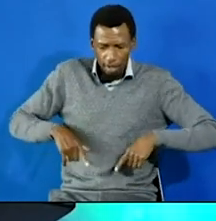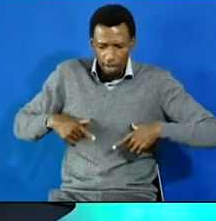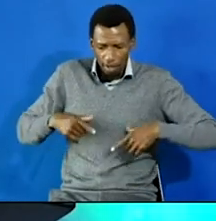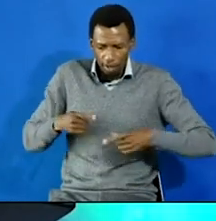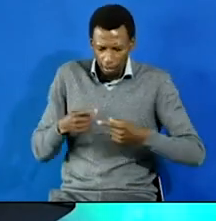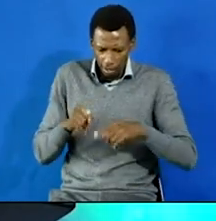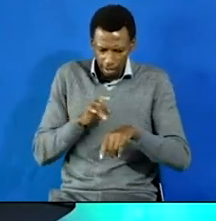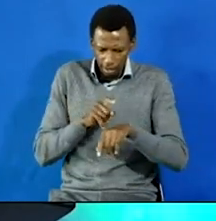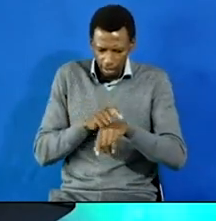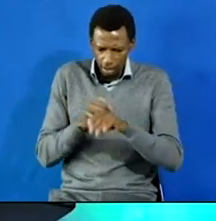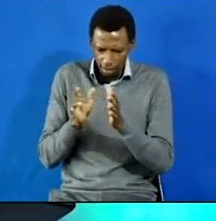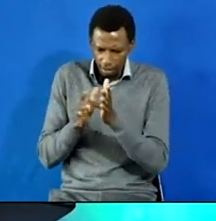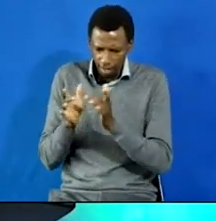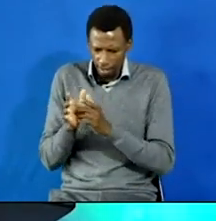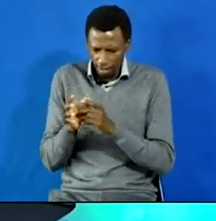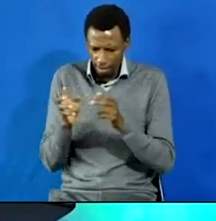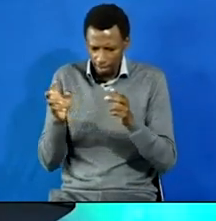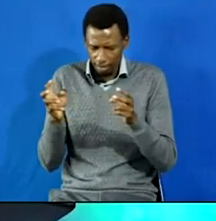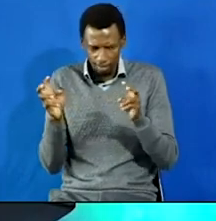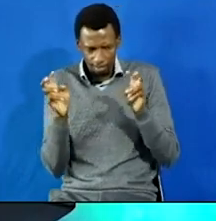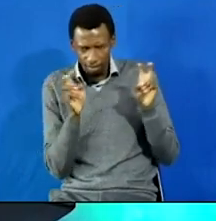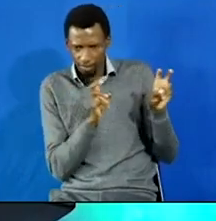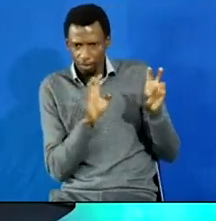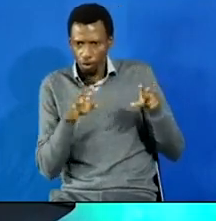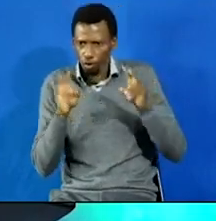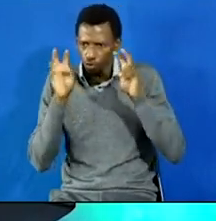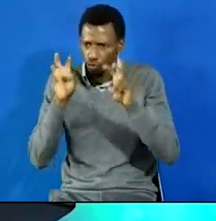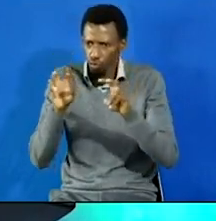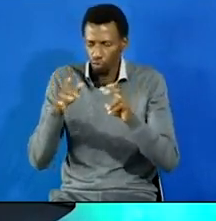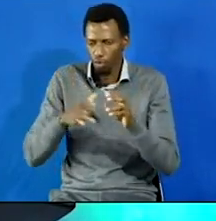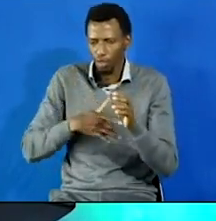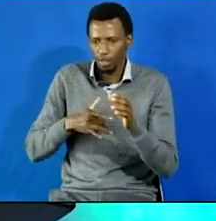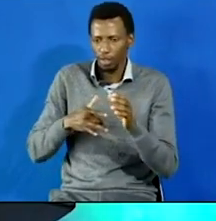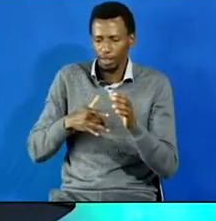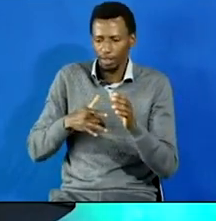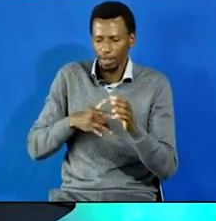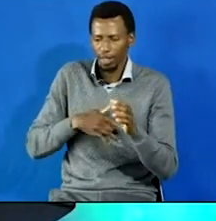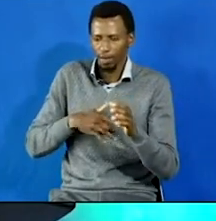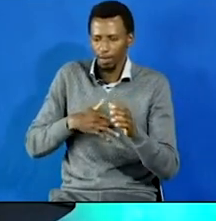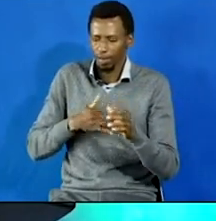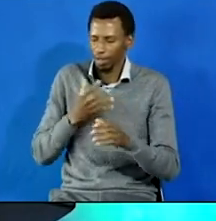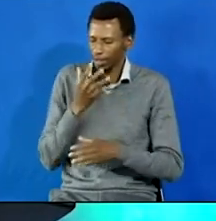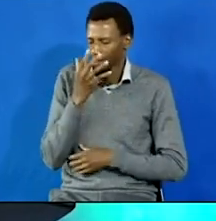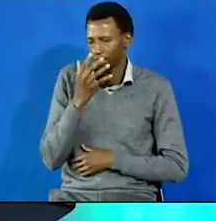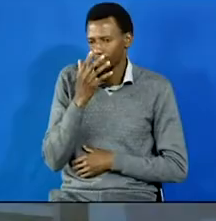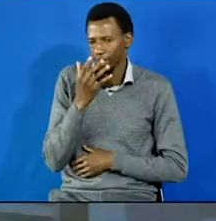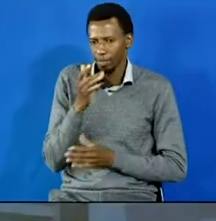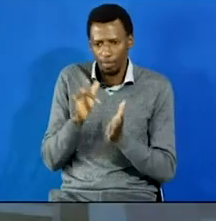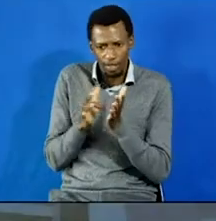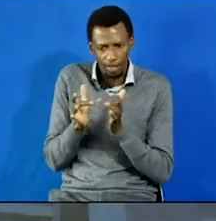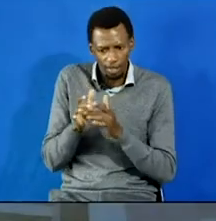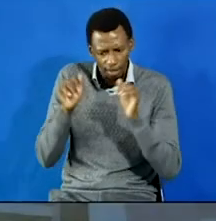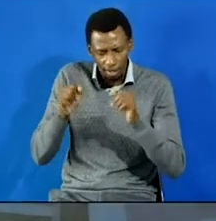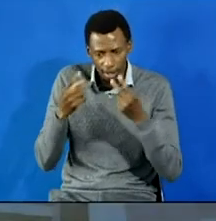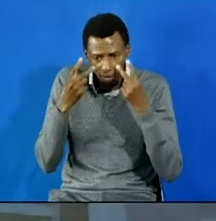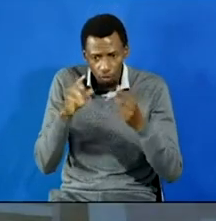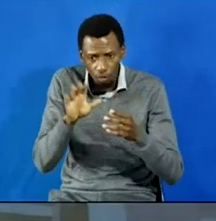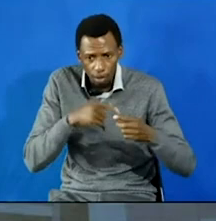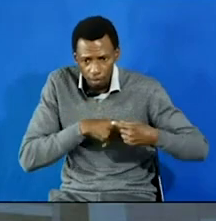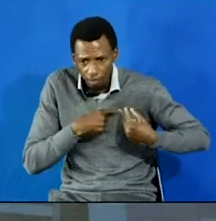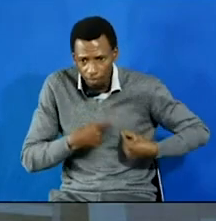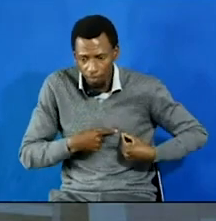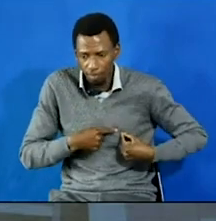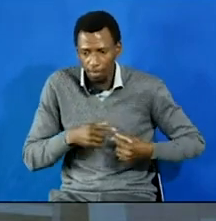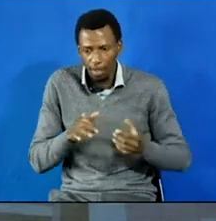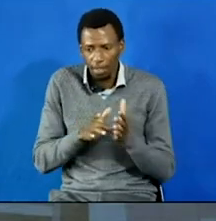is ashamed. He knows, and he can look at my heart, and he can really say, I'm not the Lord of